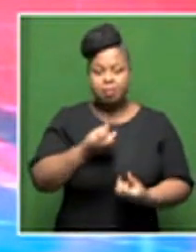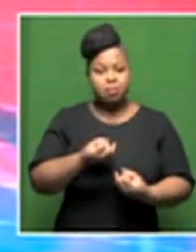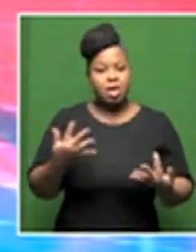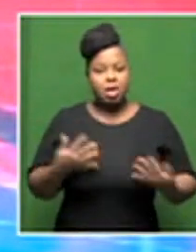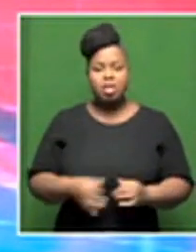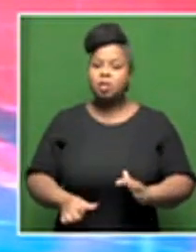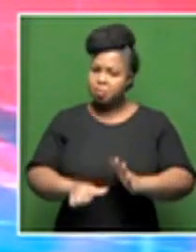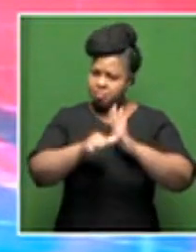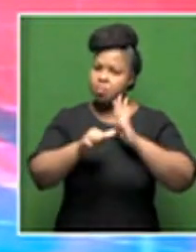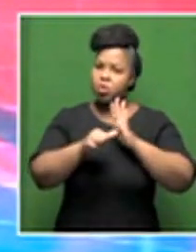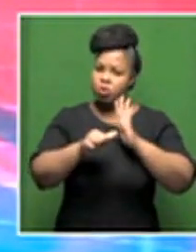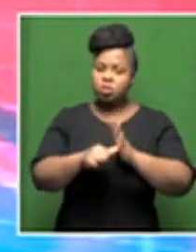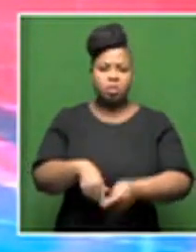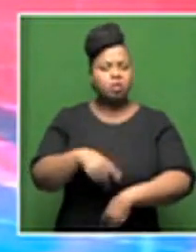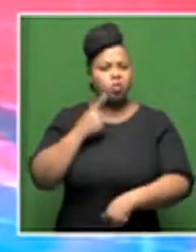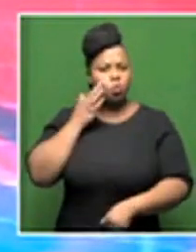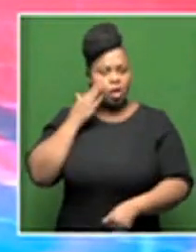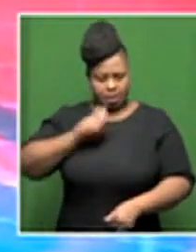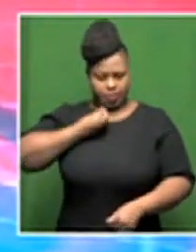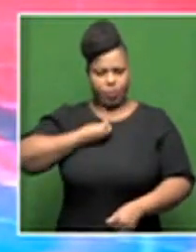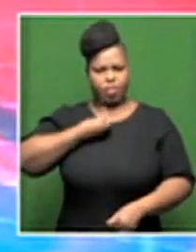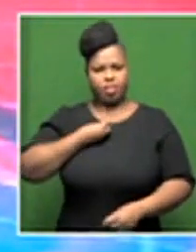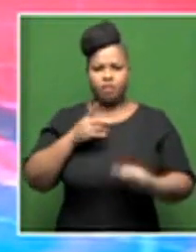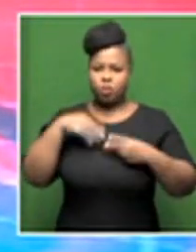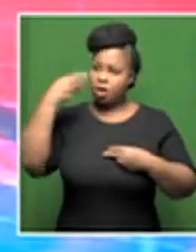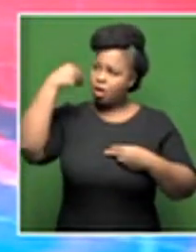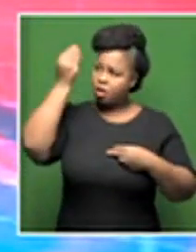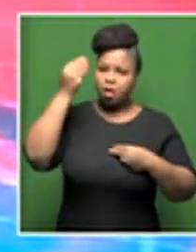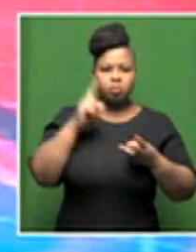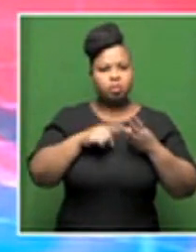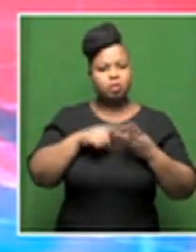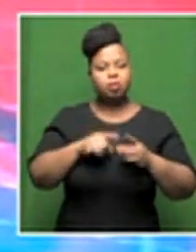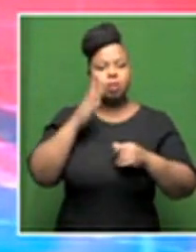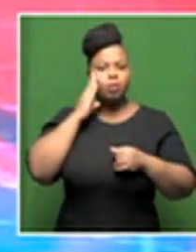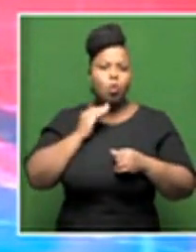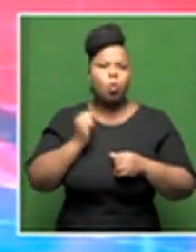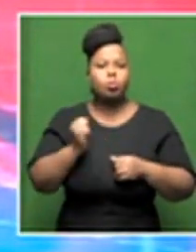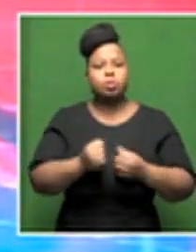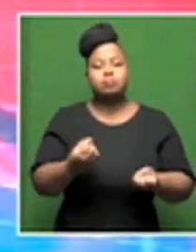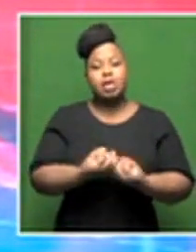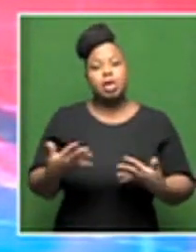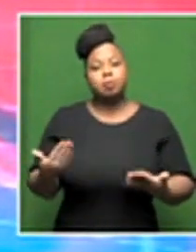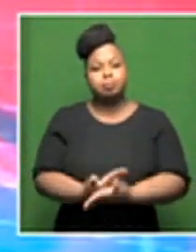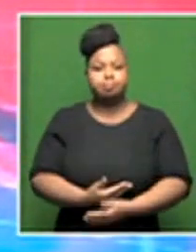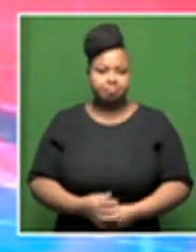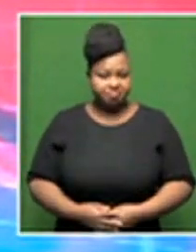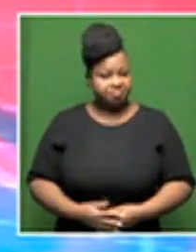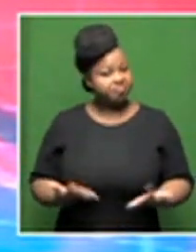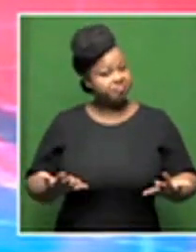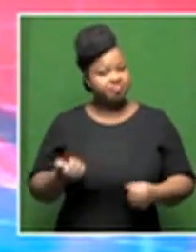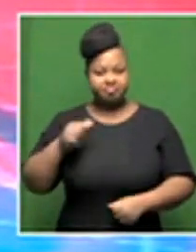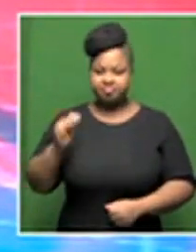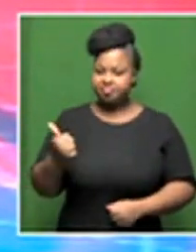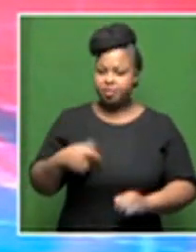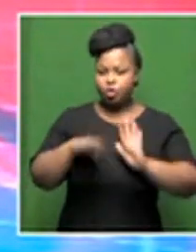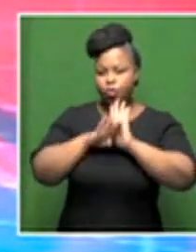on vital vaccines during adolescence, adulthood, and into old age. So what's coming up